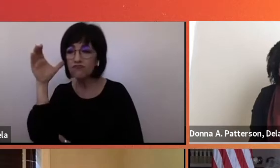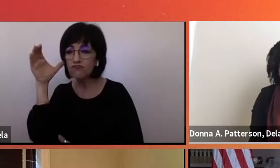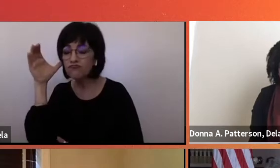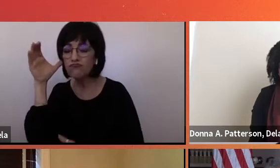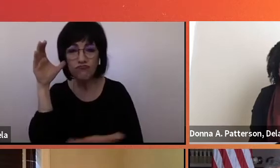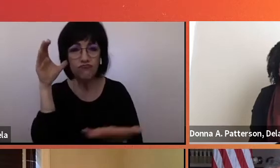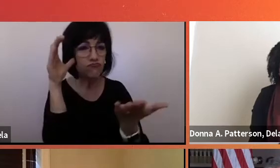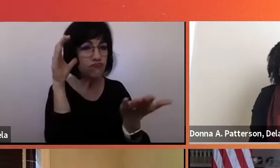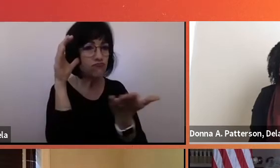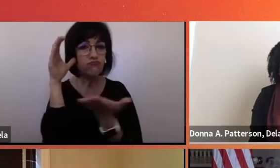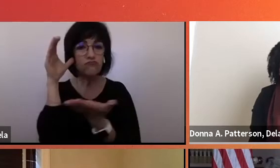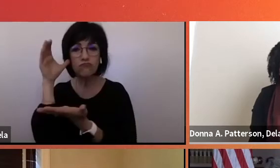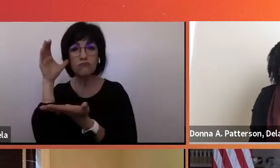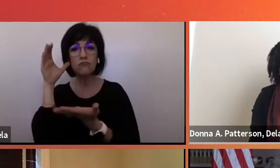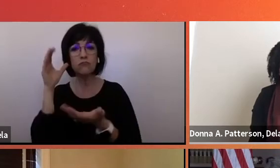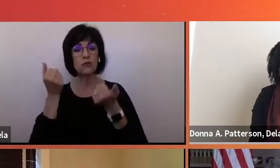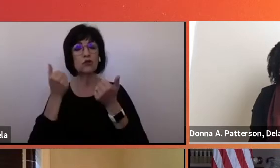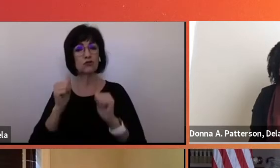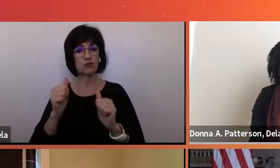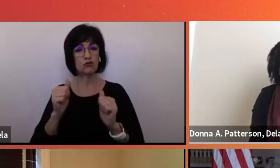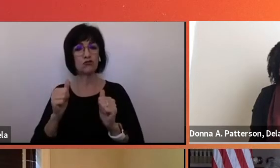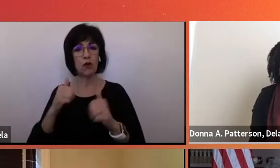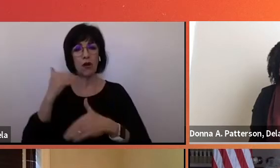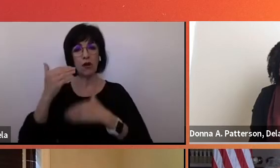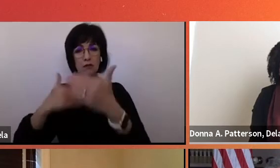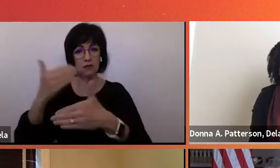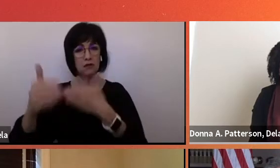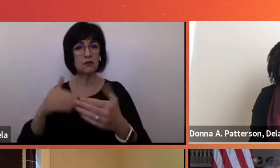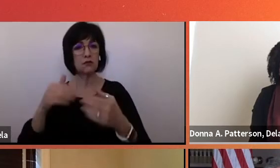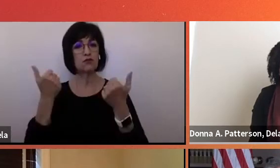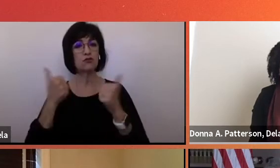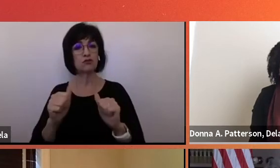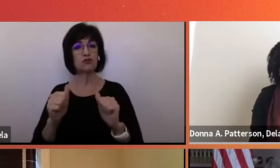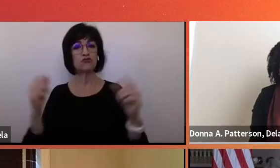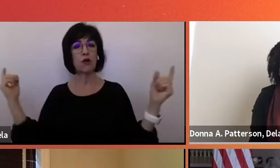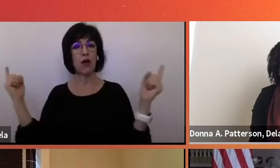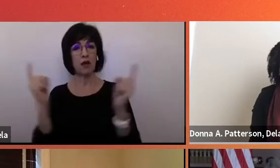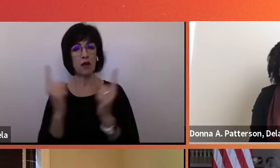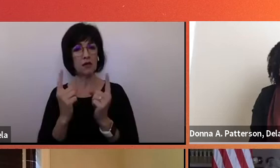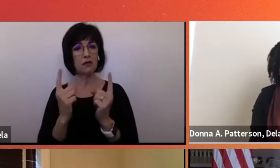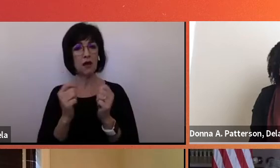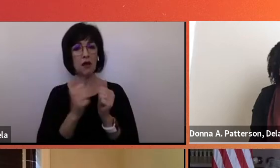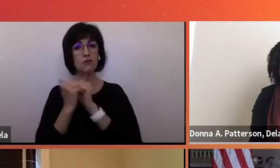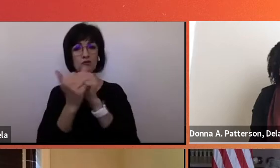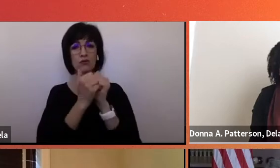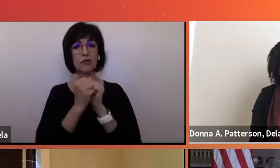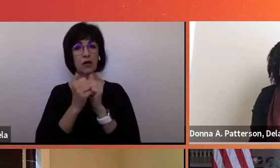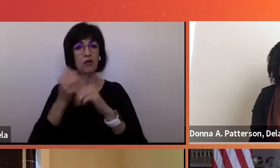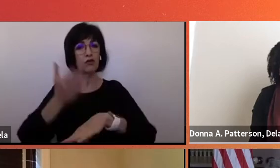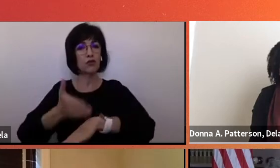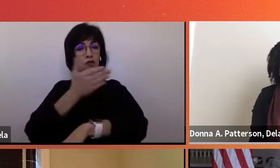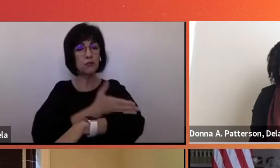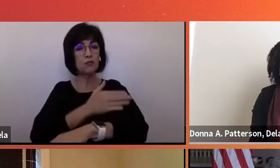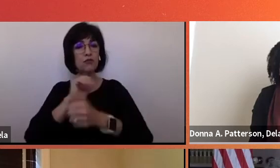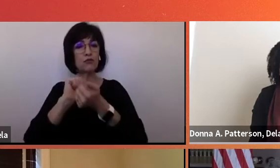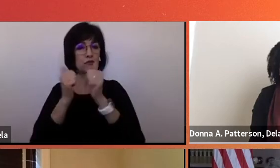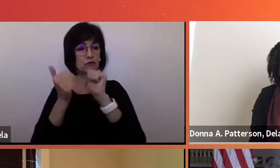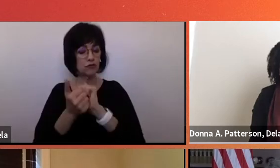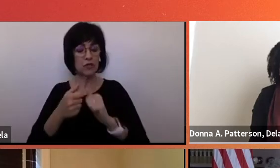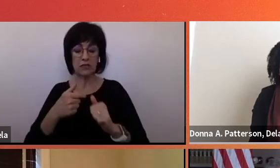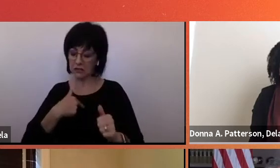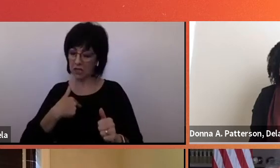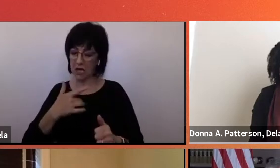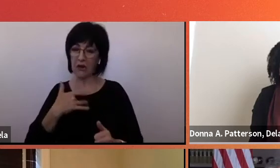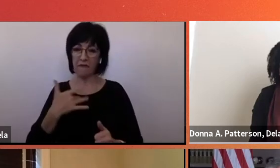ways that we can come together and make meaningful change. And I believe that we can and we will.